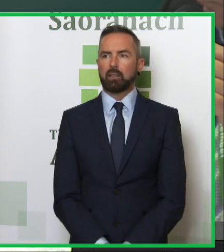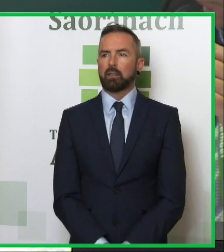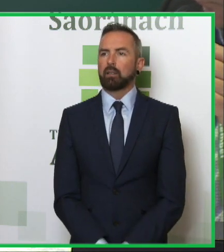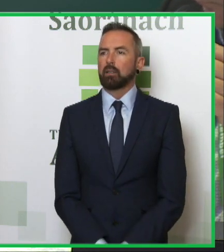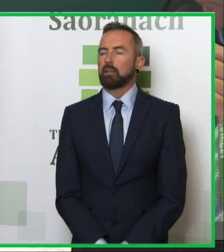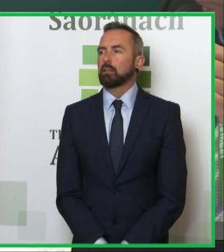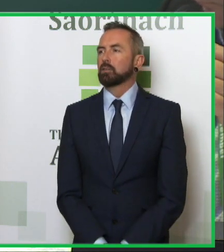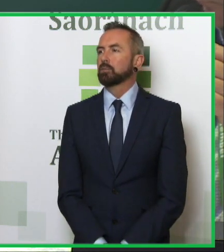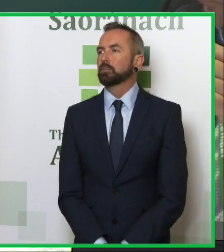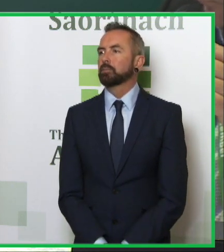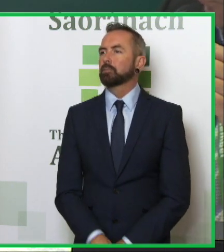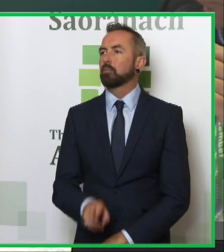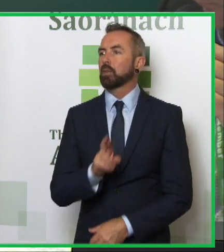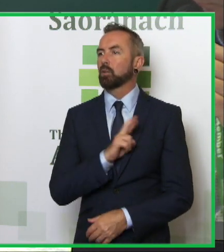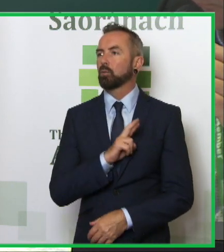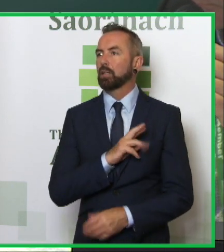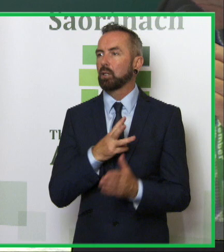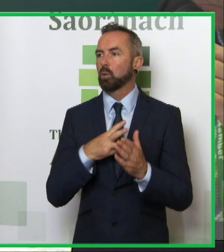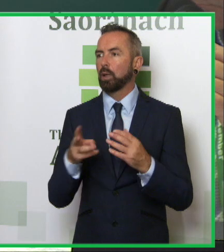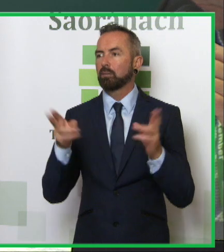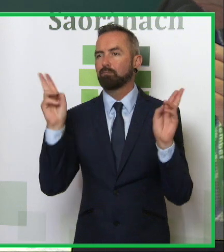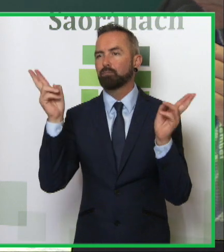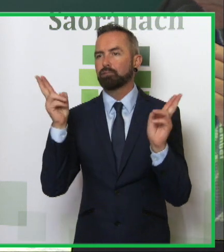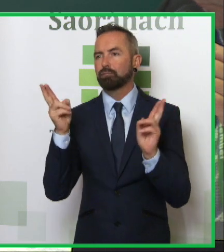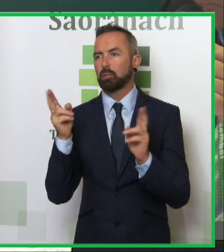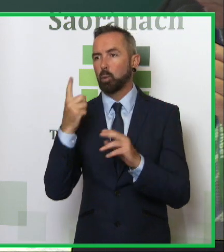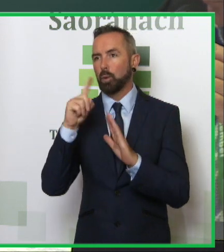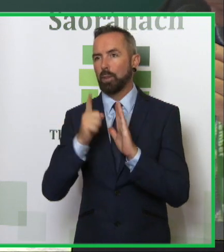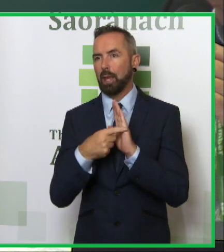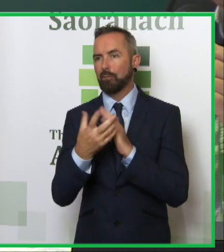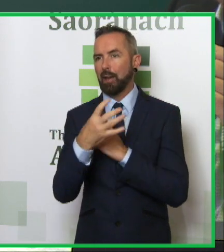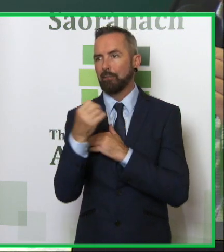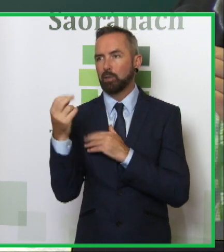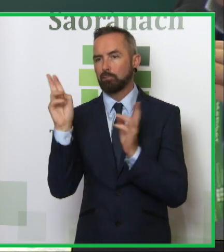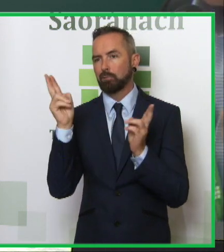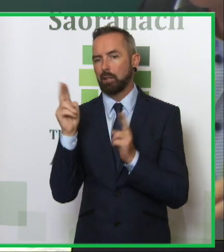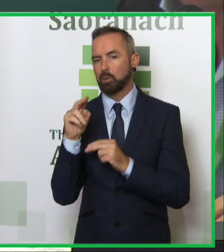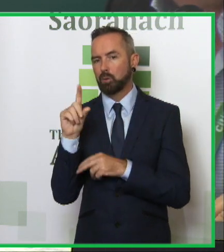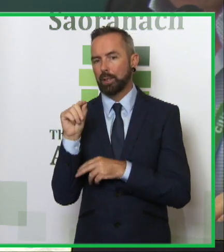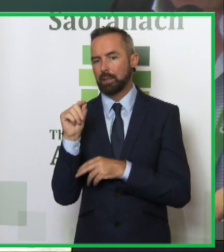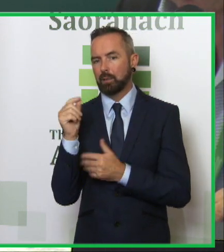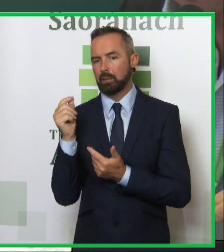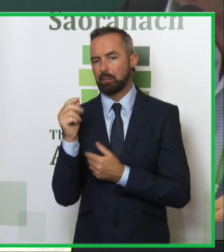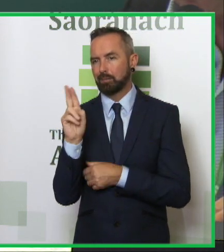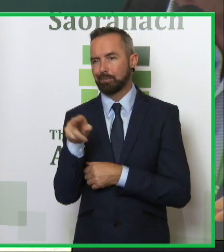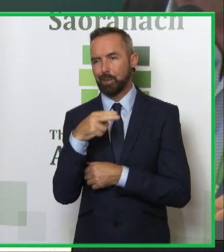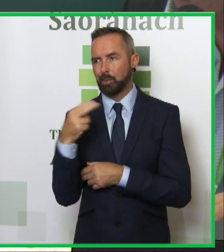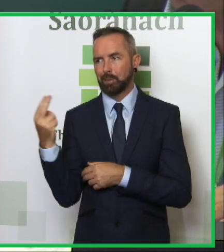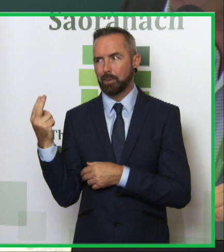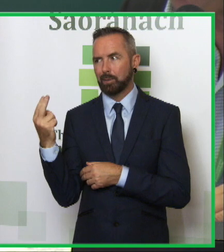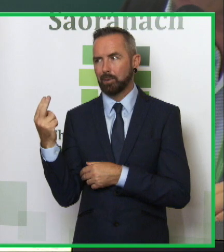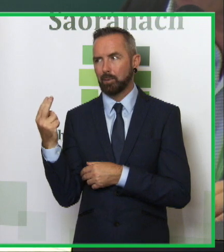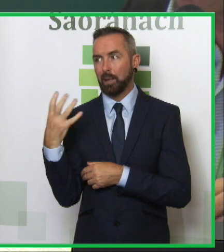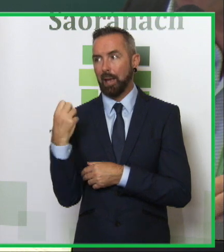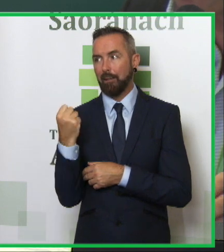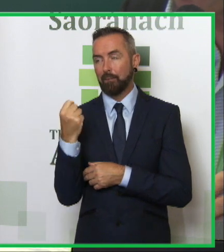when push came to shove, as we described, whittling down 1,500 propositions down to 20 proved beyond our ability. So we've ended up in